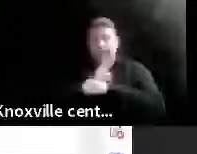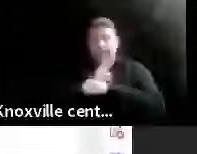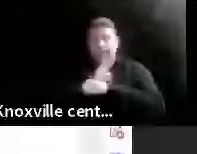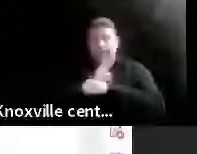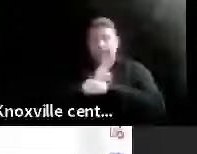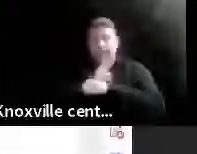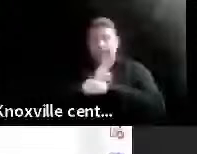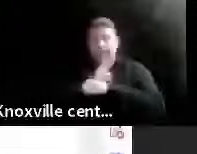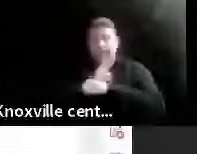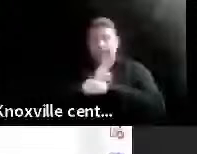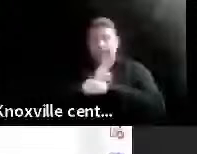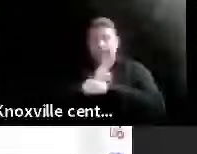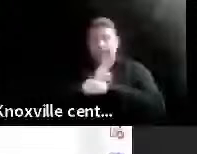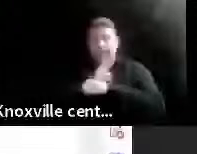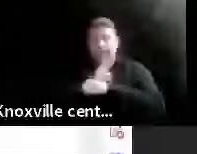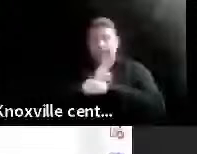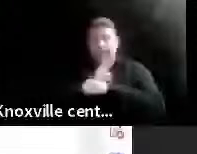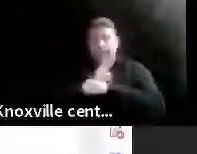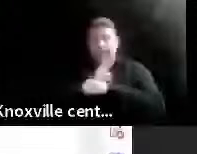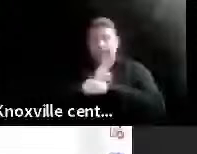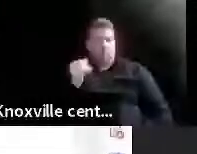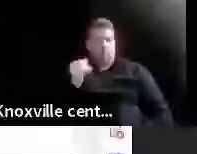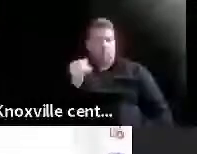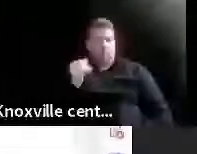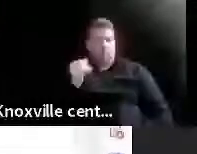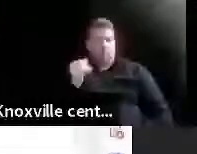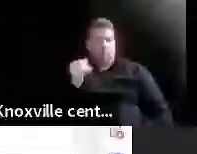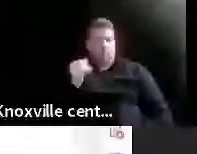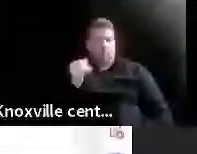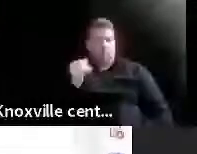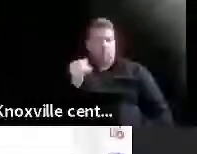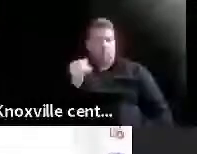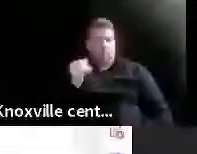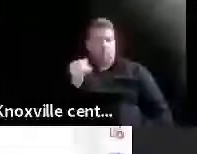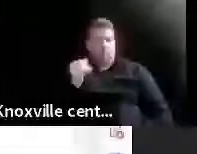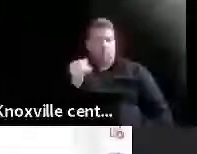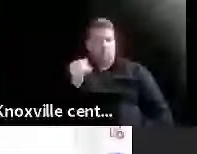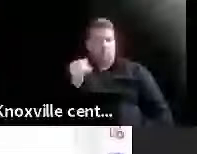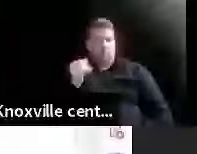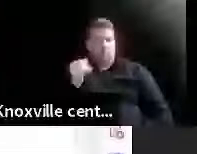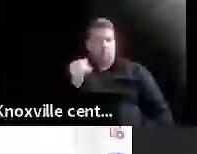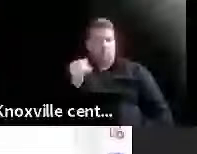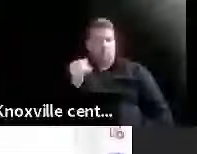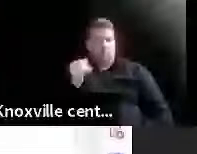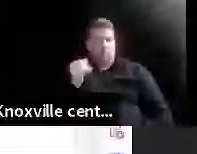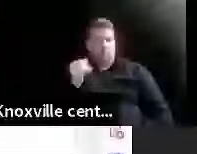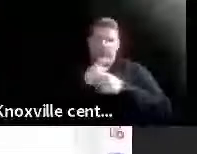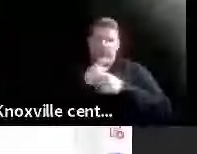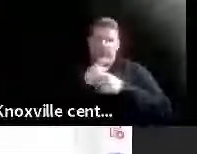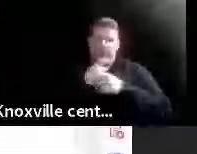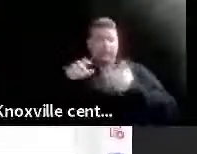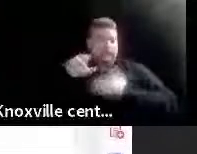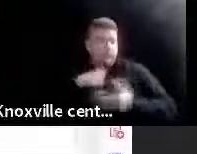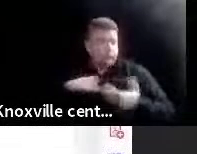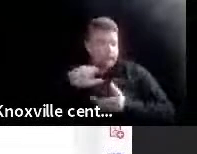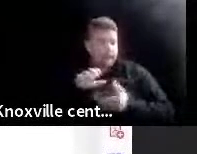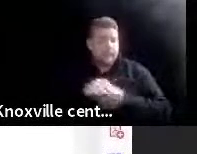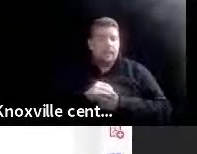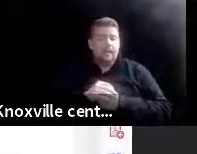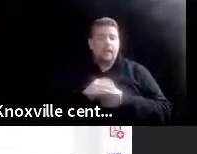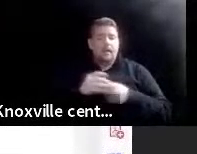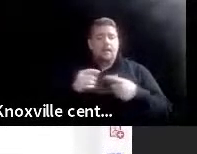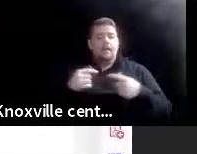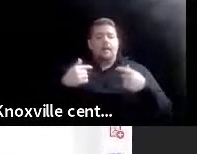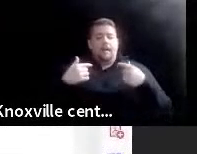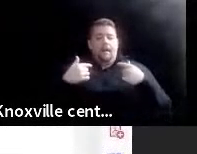Dr. Coach, I mean, it's complicated and confusing. I I would feel much